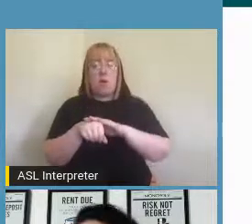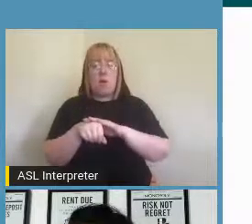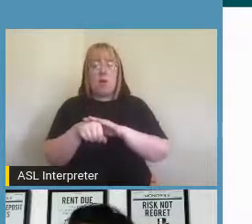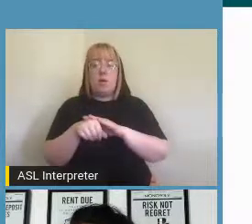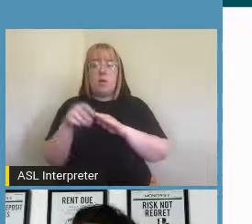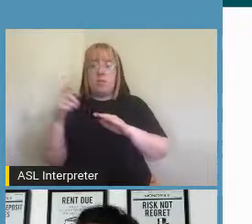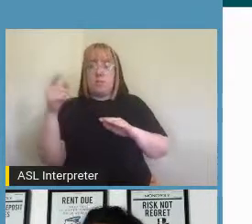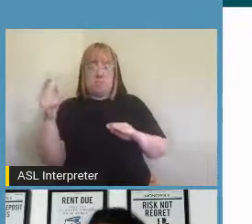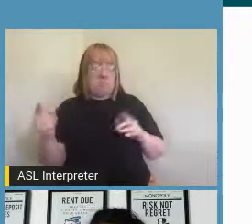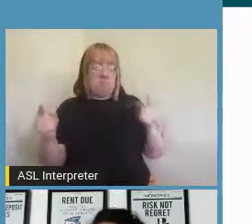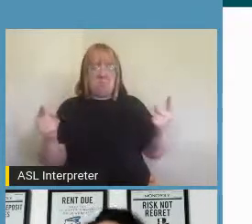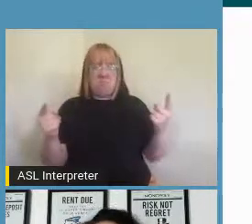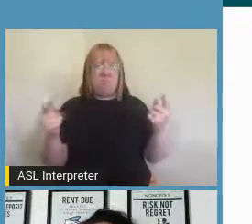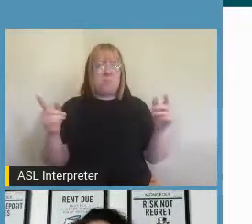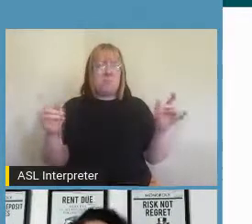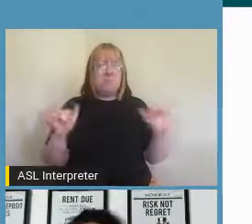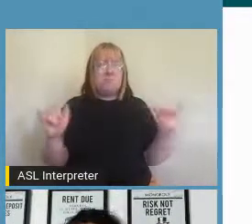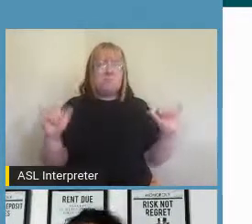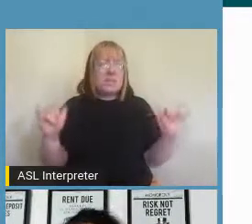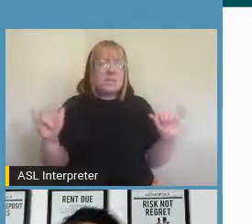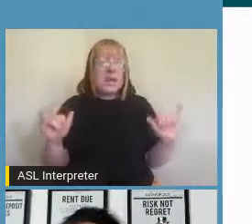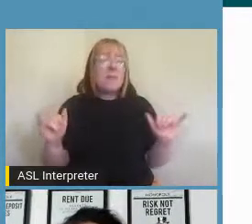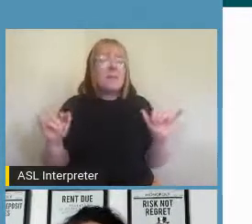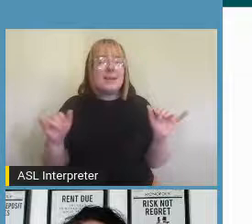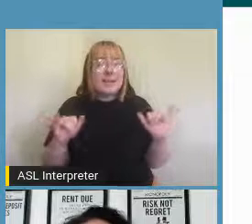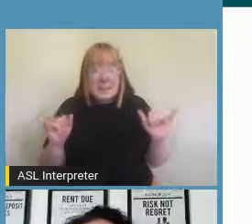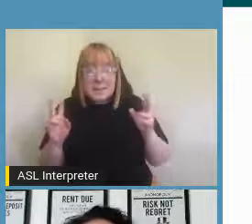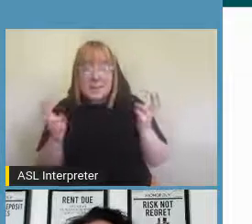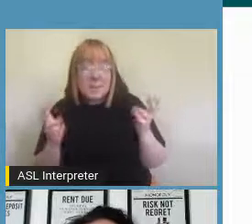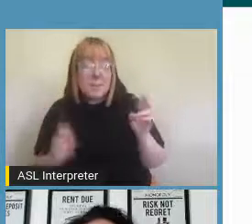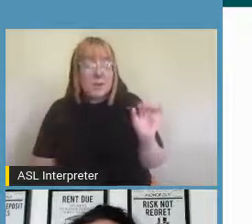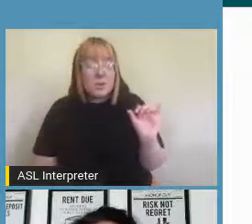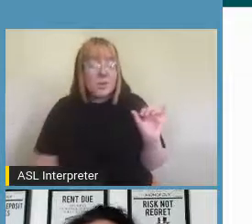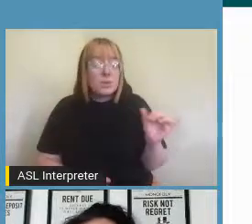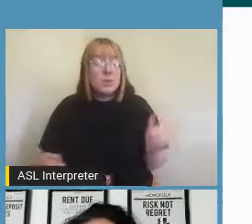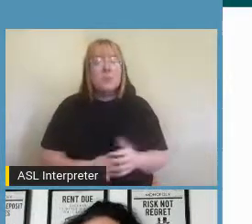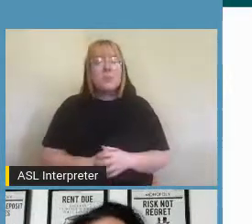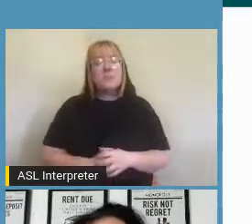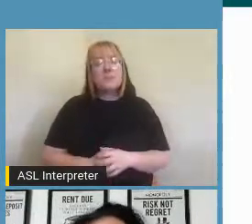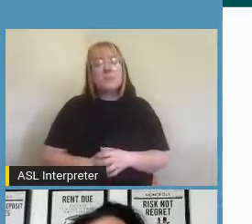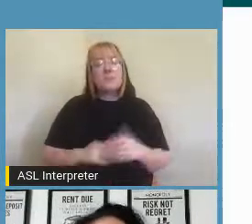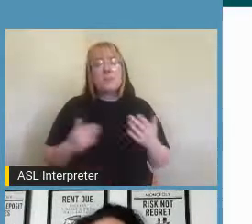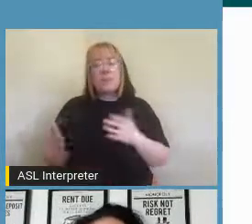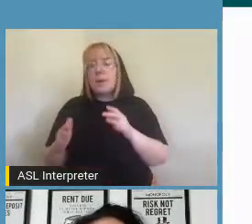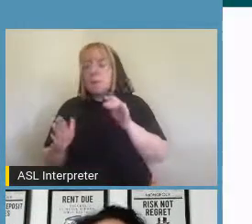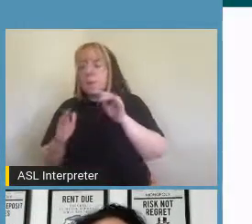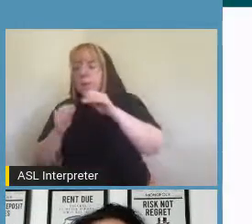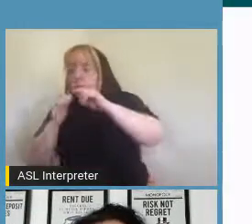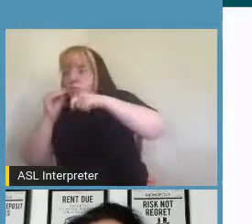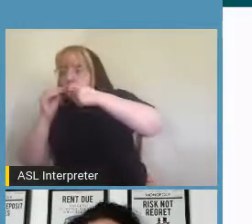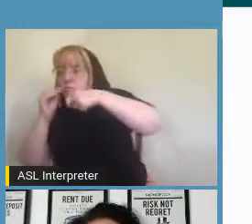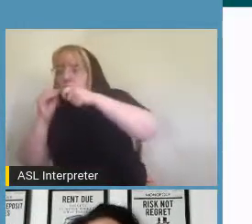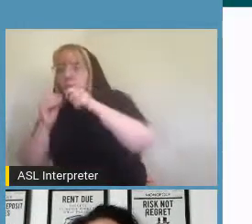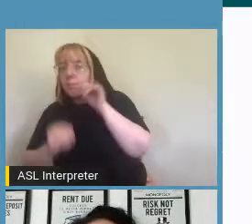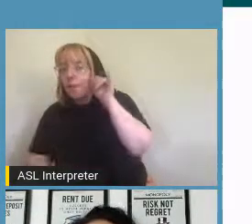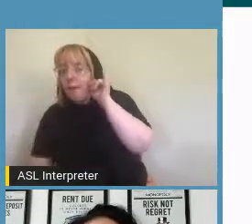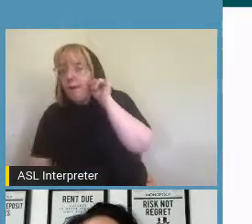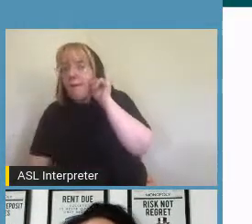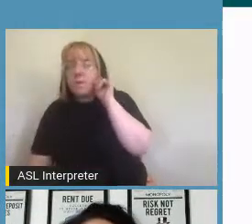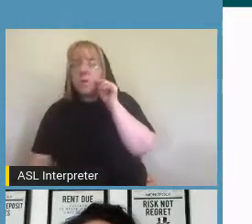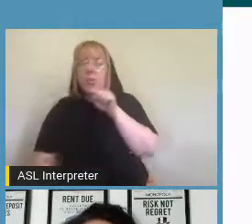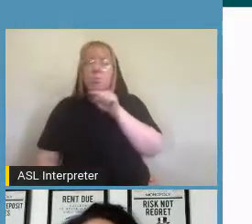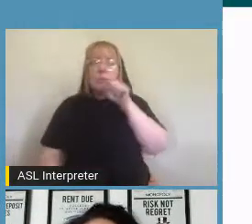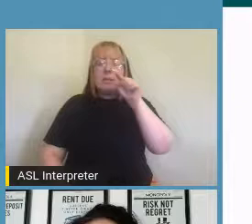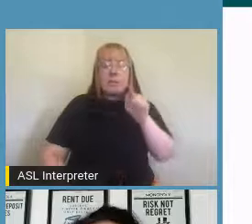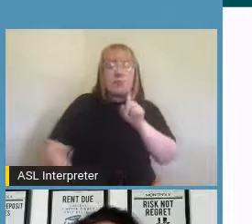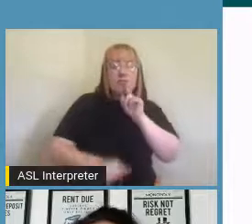same topics. And so even though I'm sharing some of this stuff, you might be capturing these videos in a different way, maybe even an